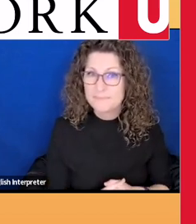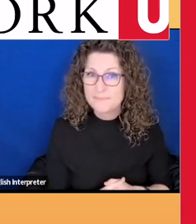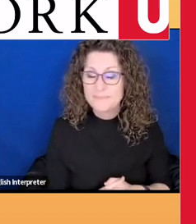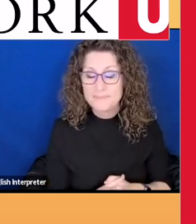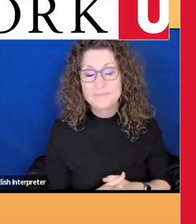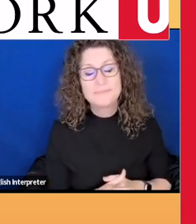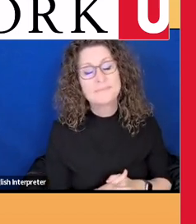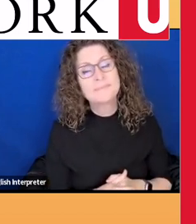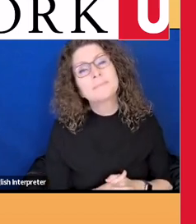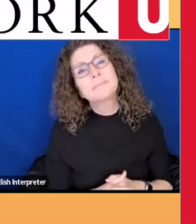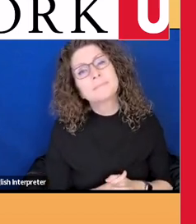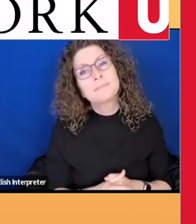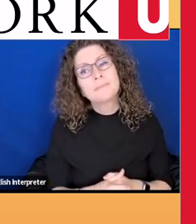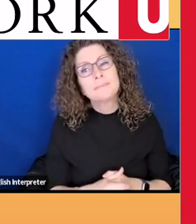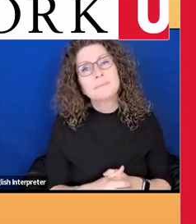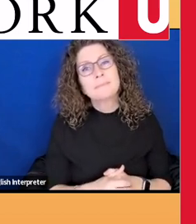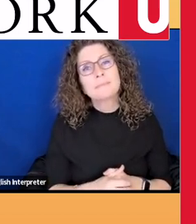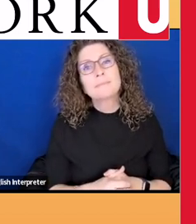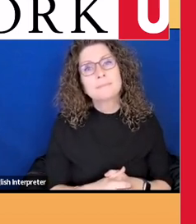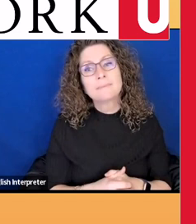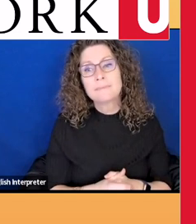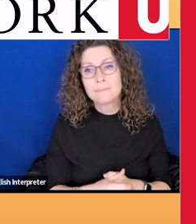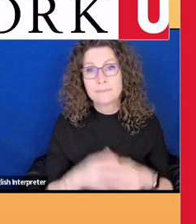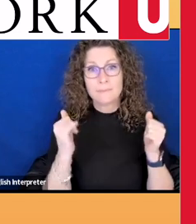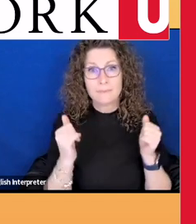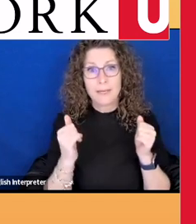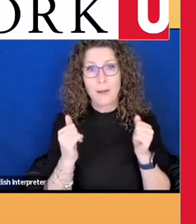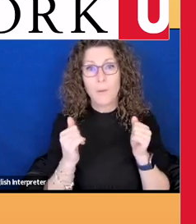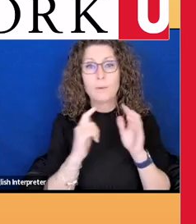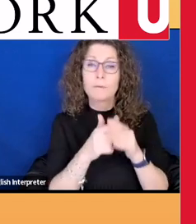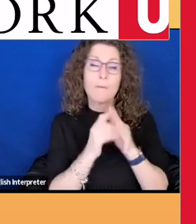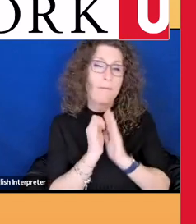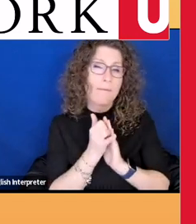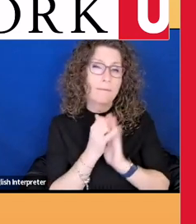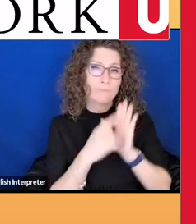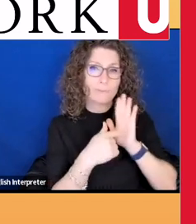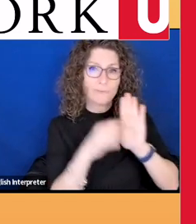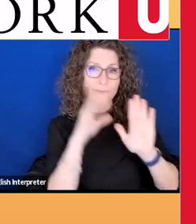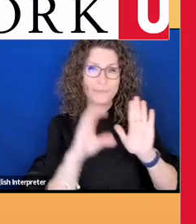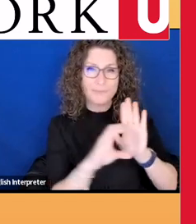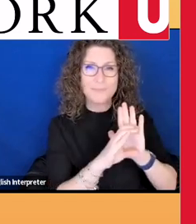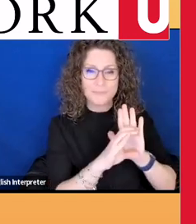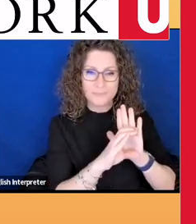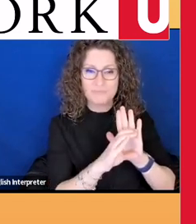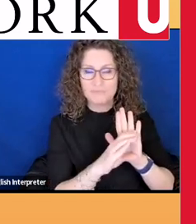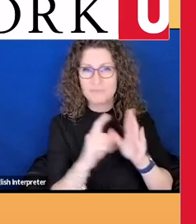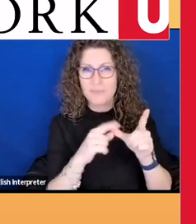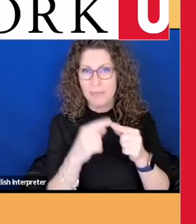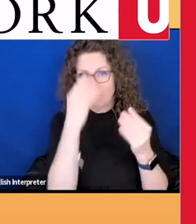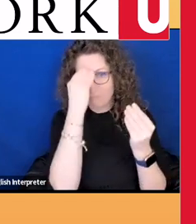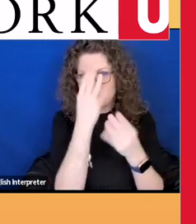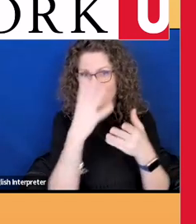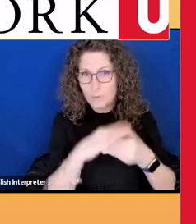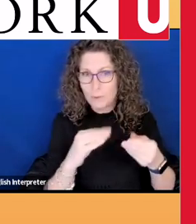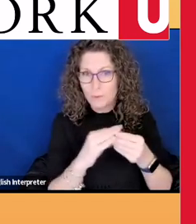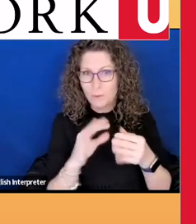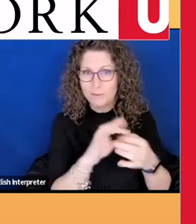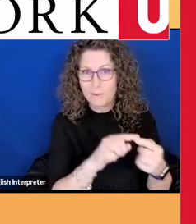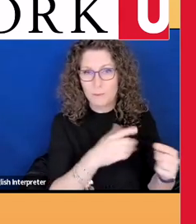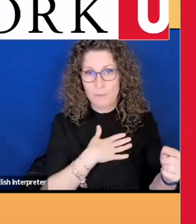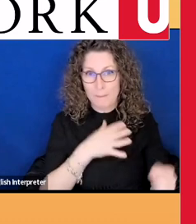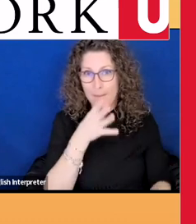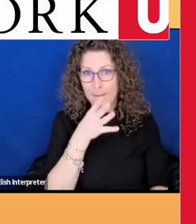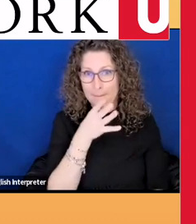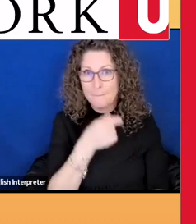I am going to start by sharing an image, a picture, telling a story about my mother.